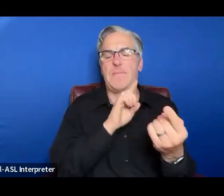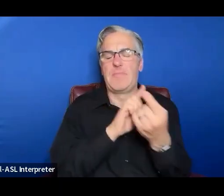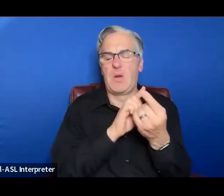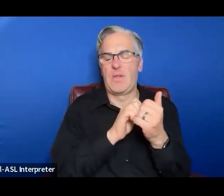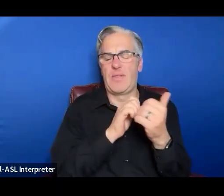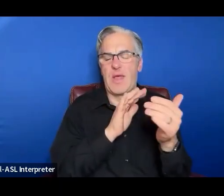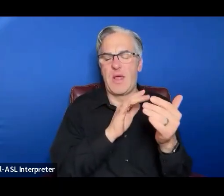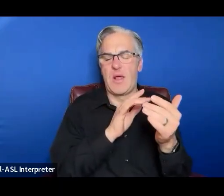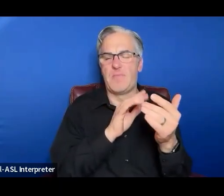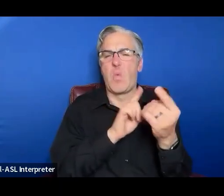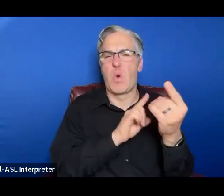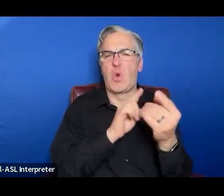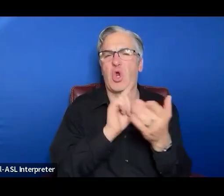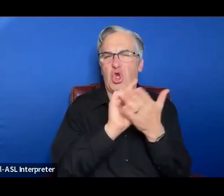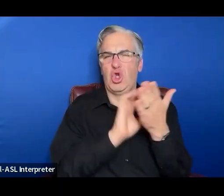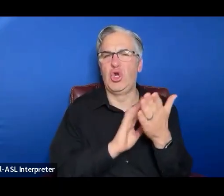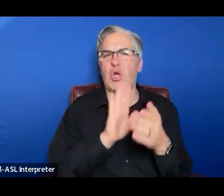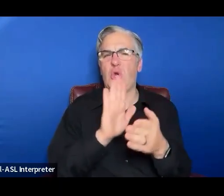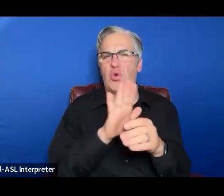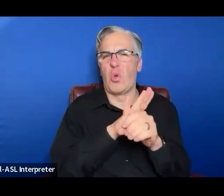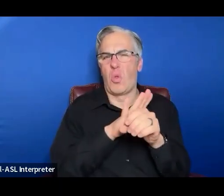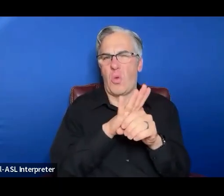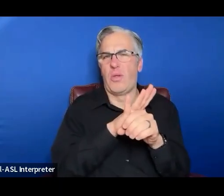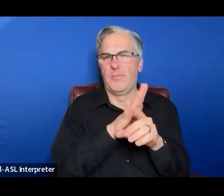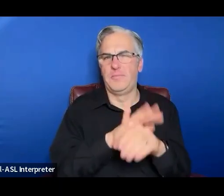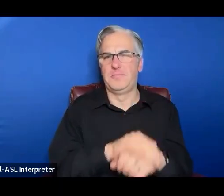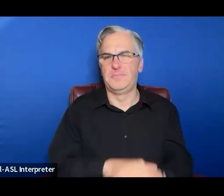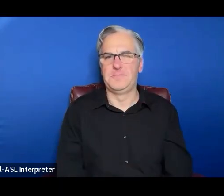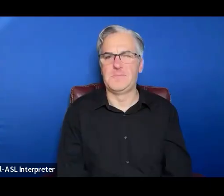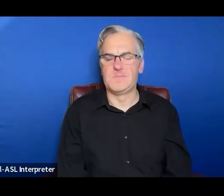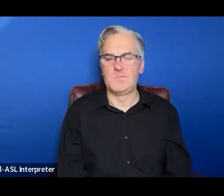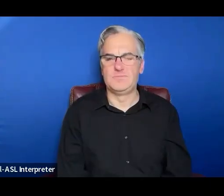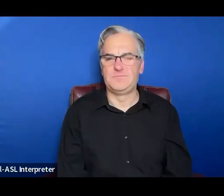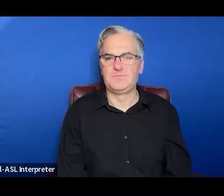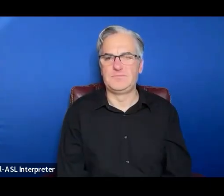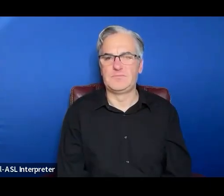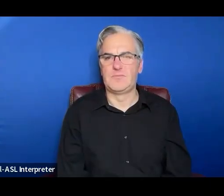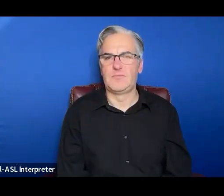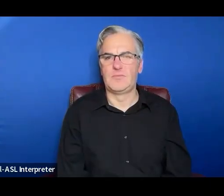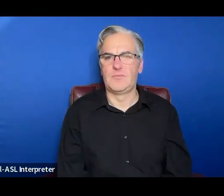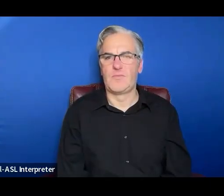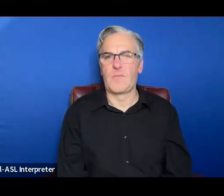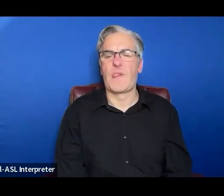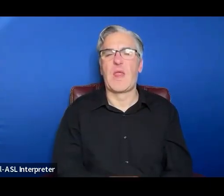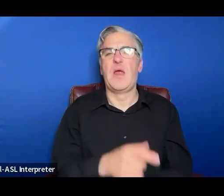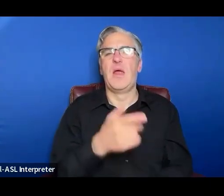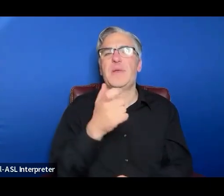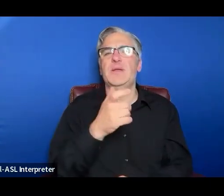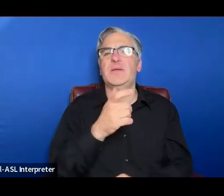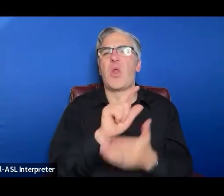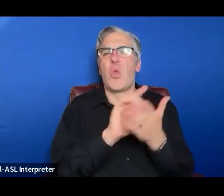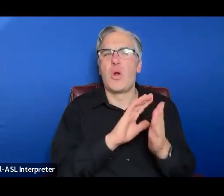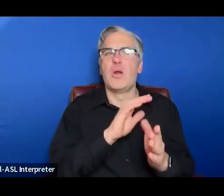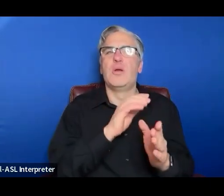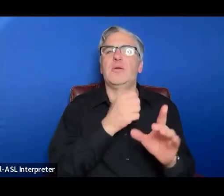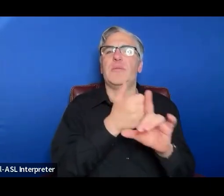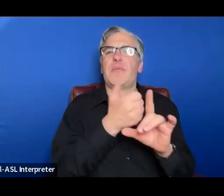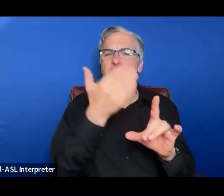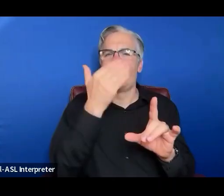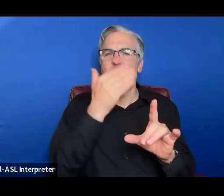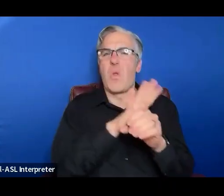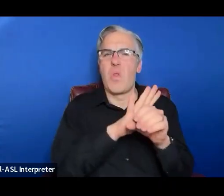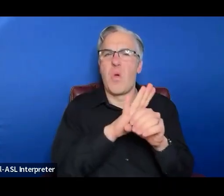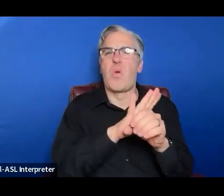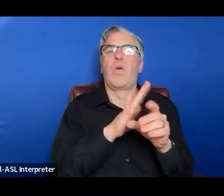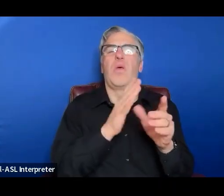a private attorney in your local area, because they know the local probate court,